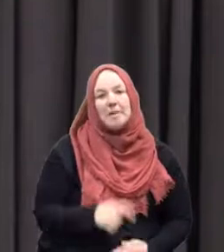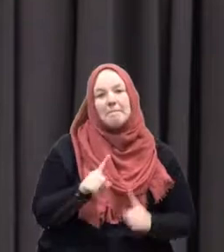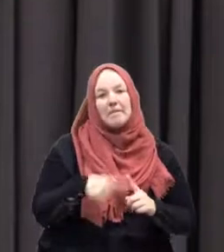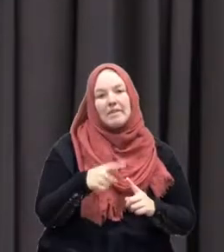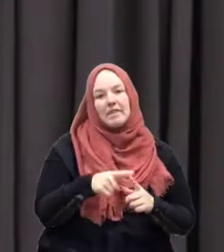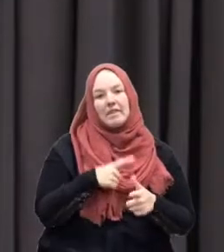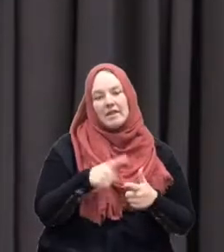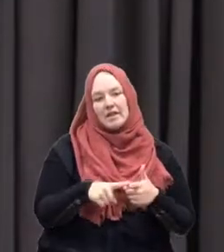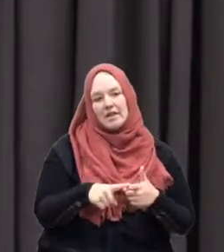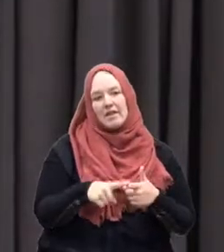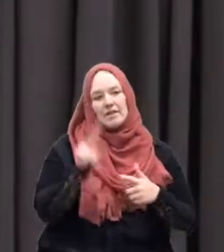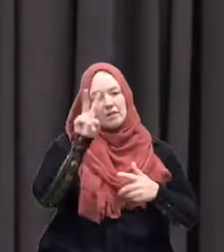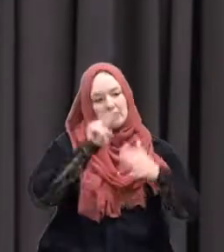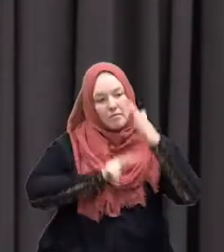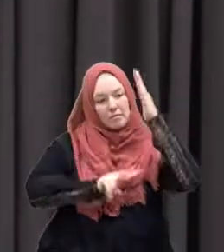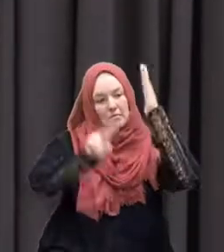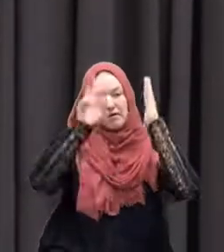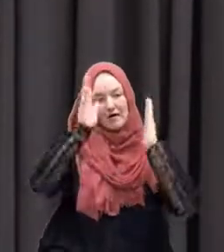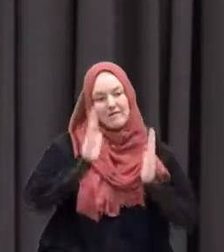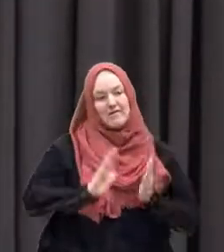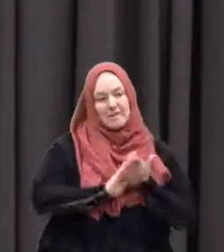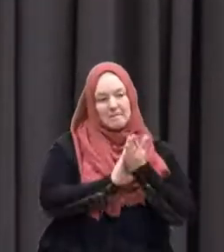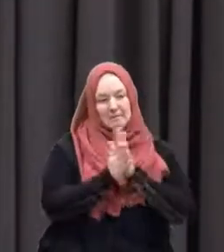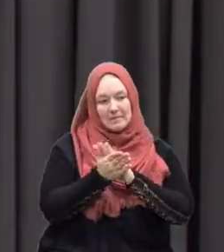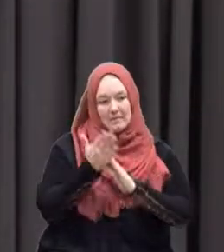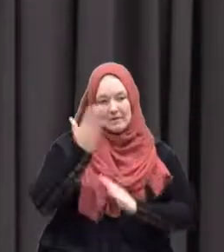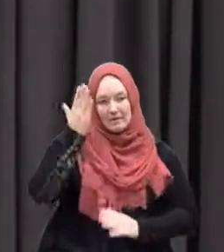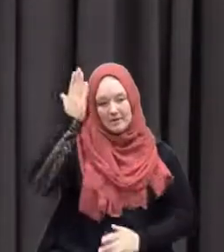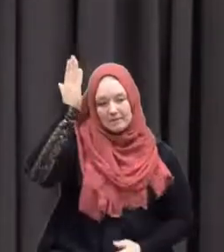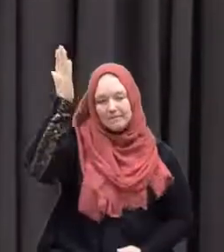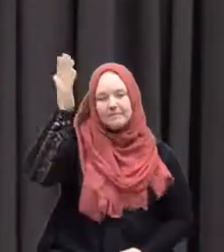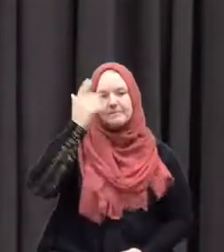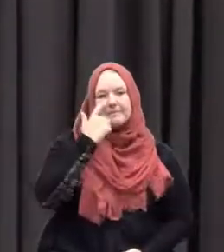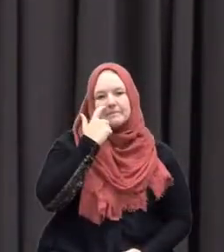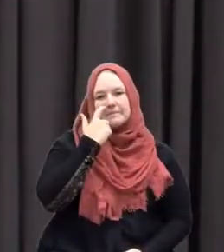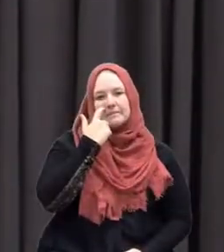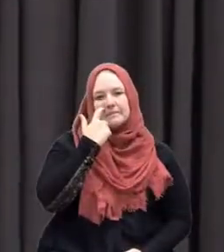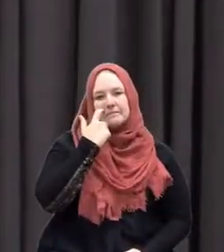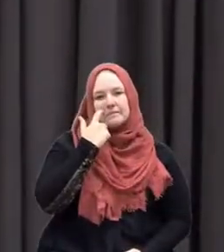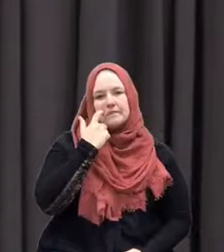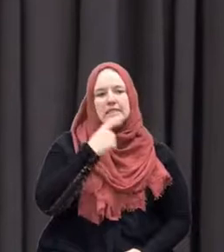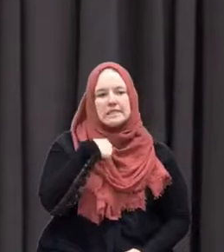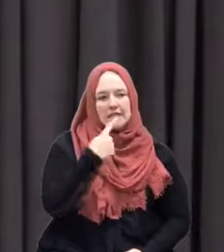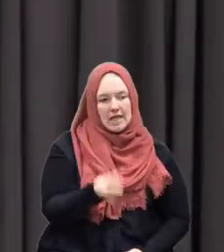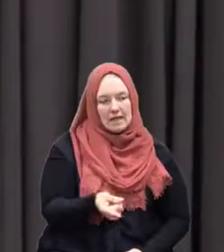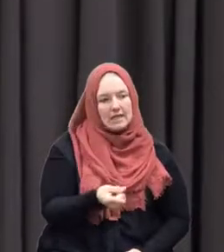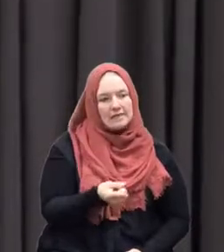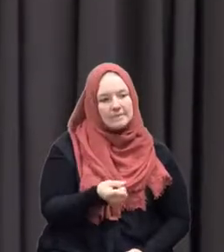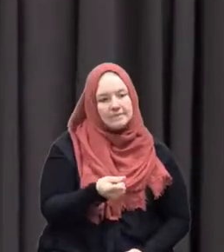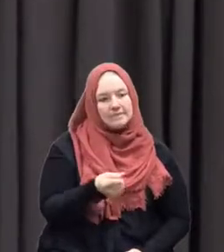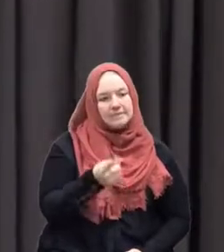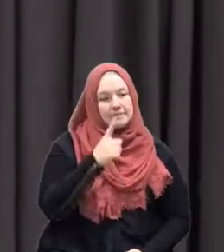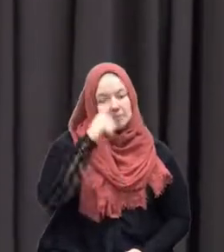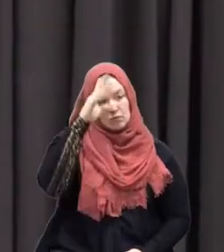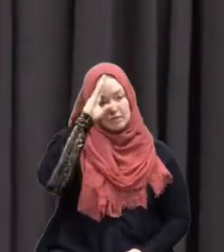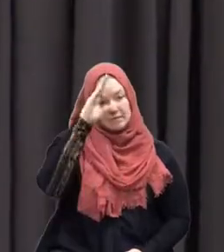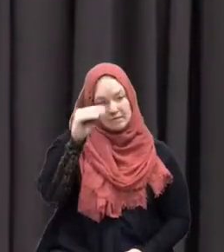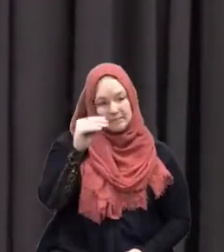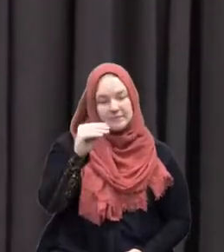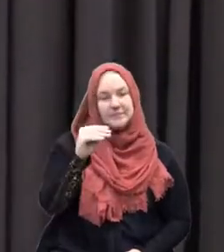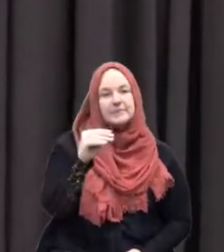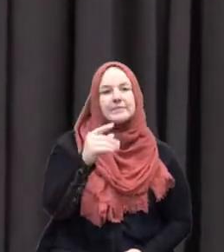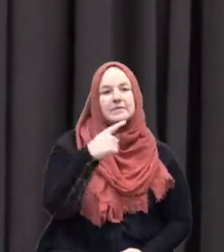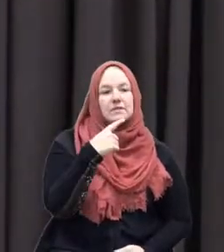But then the Prophet sallallahu alaihi wasallam sent him a message telling him, Khalid, inna